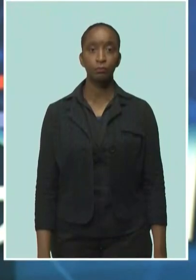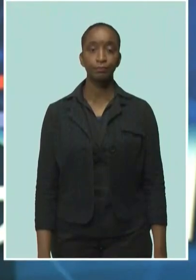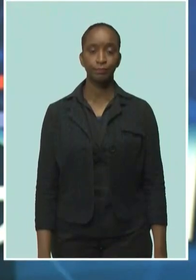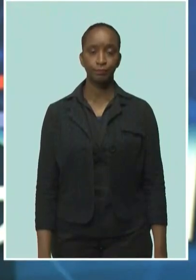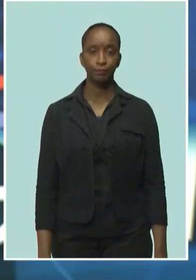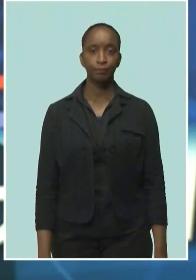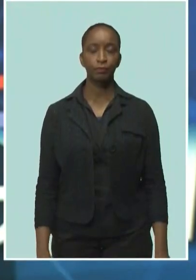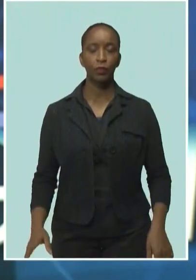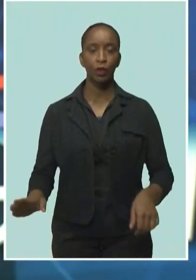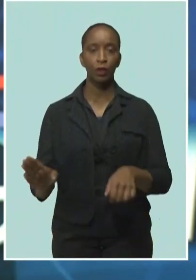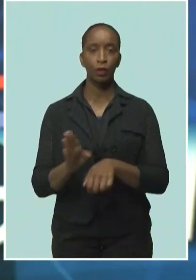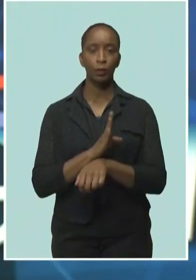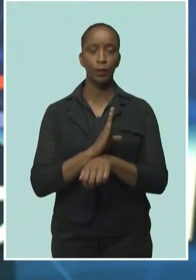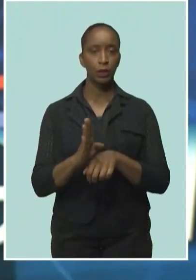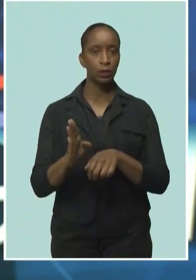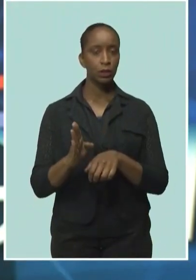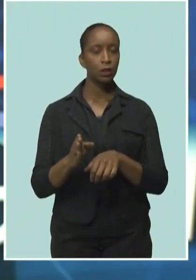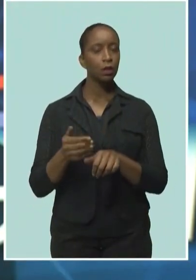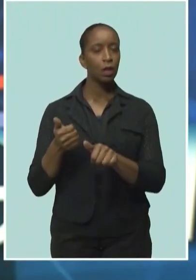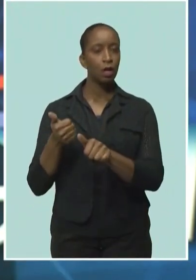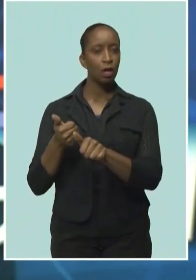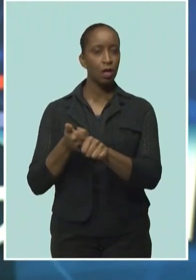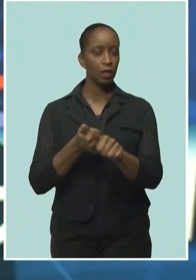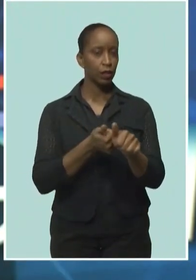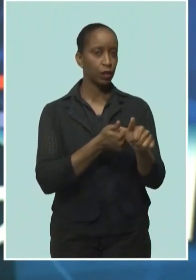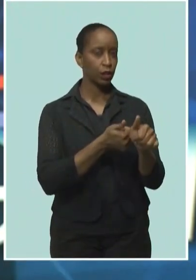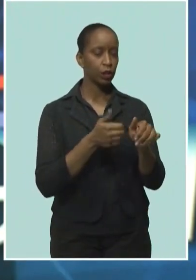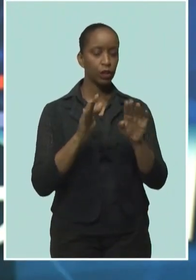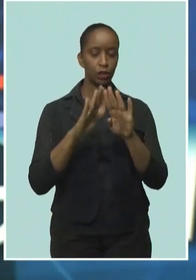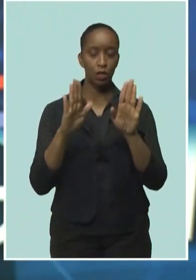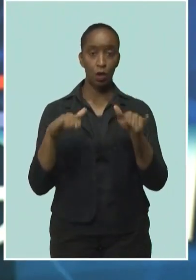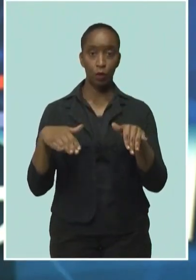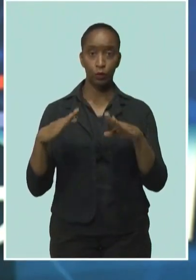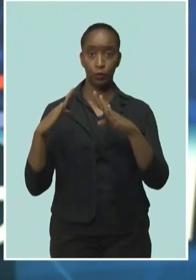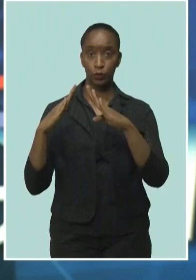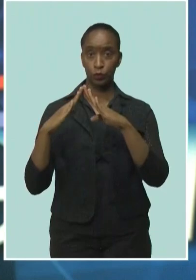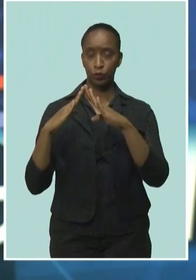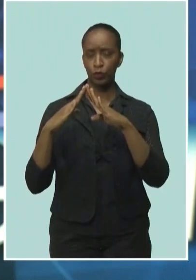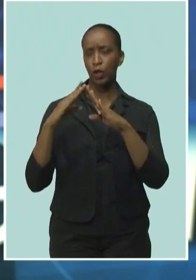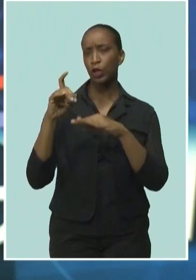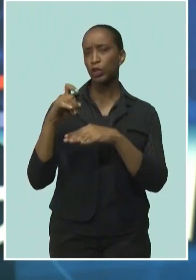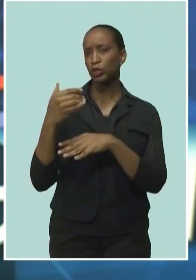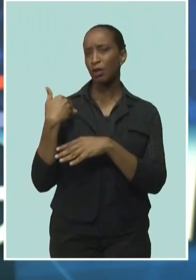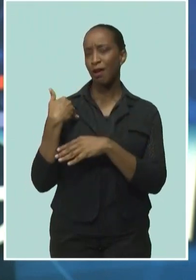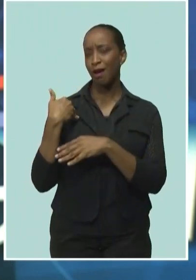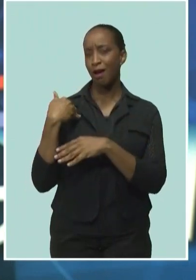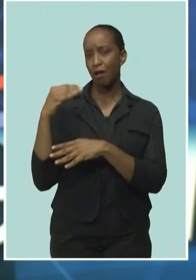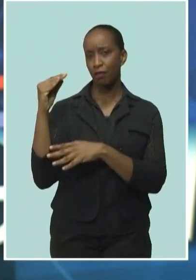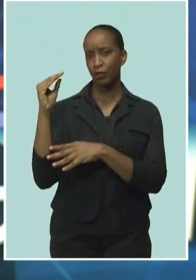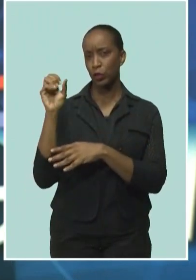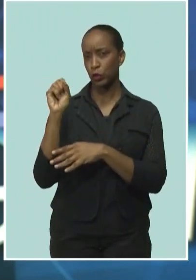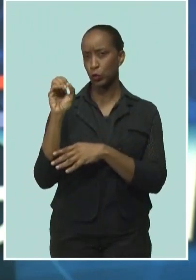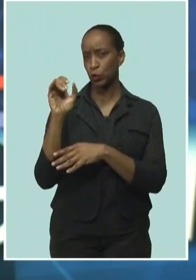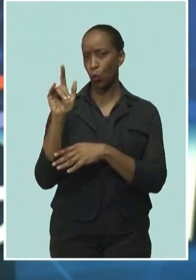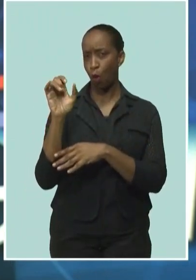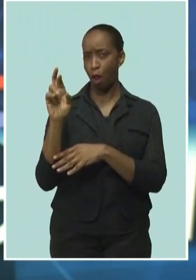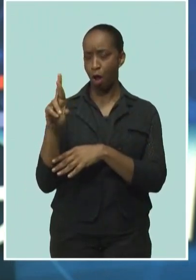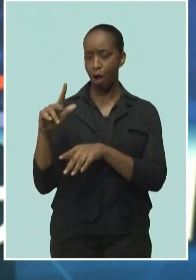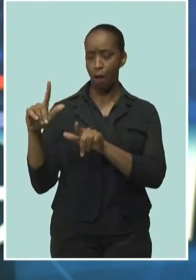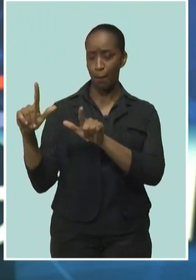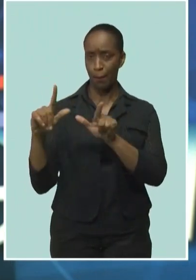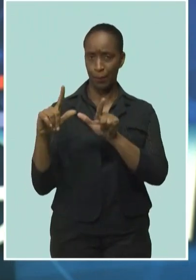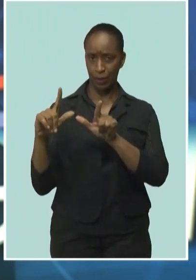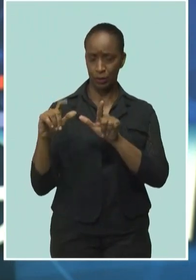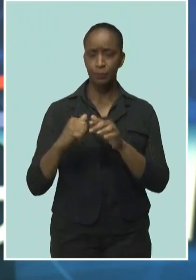In tonight's report on business, every house roof in Barbados should be fitted with a solar panel. Businessman and the chairman of Williams